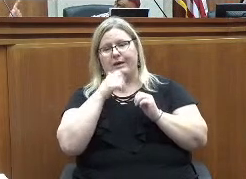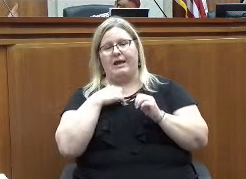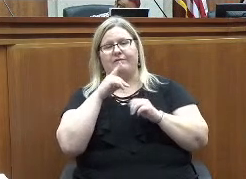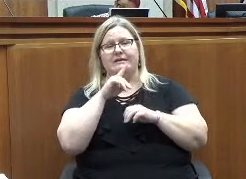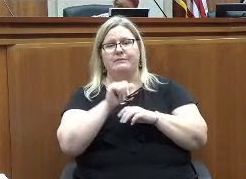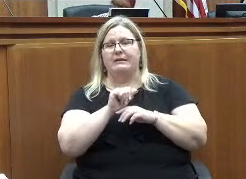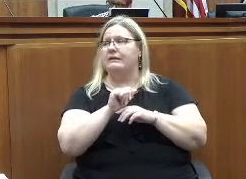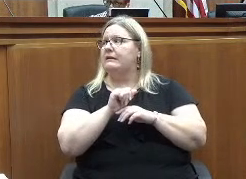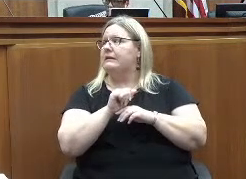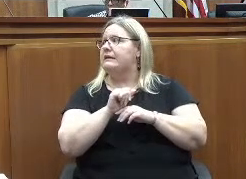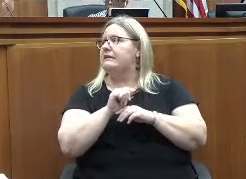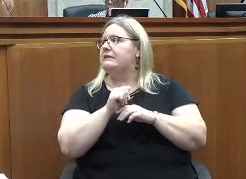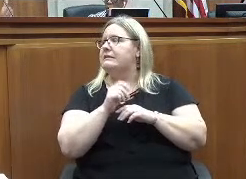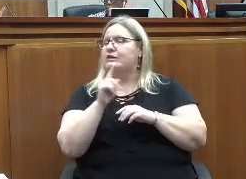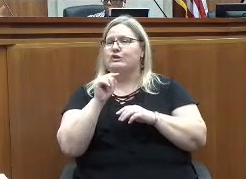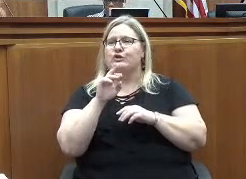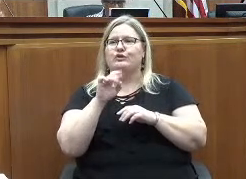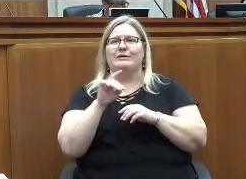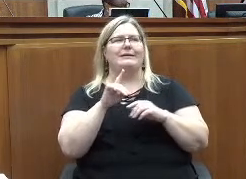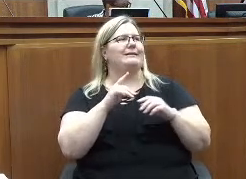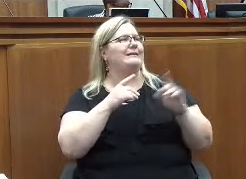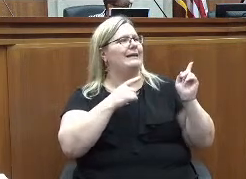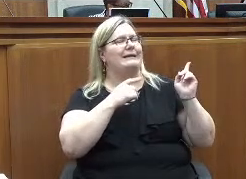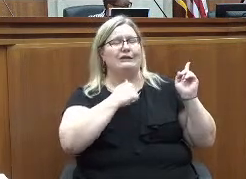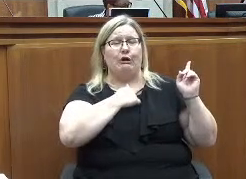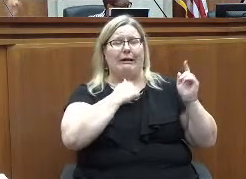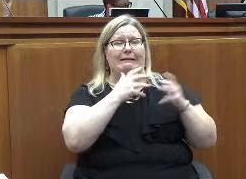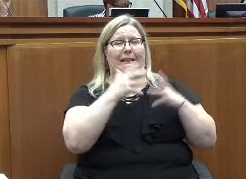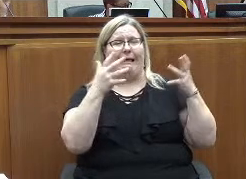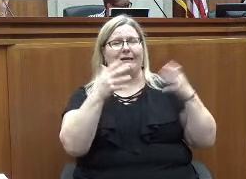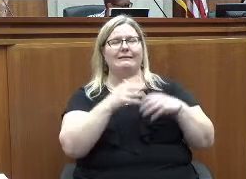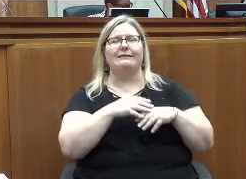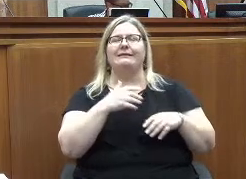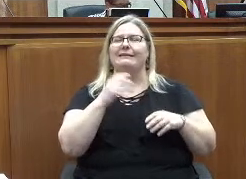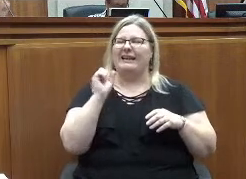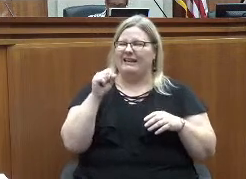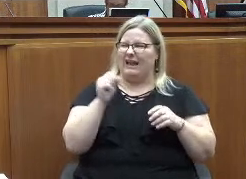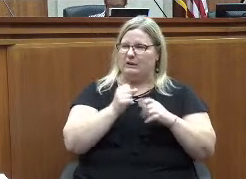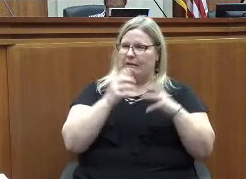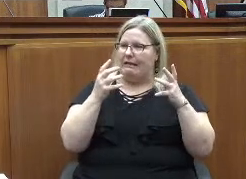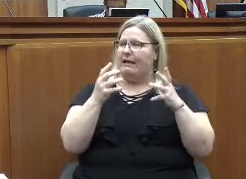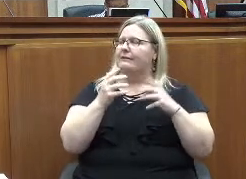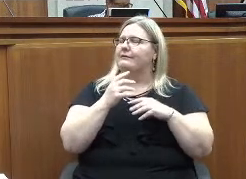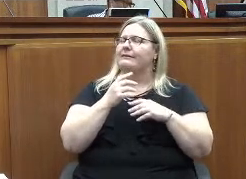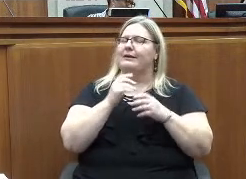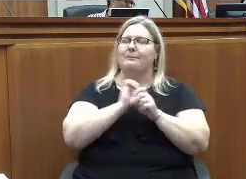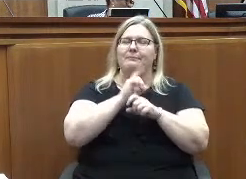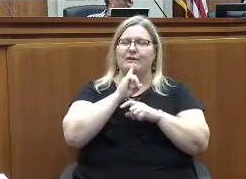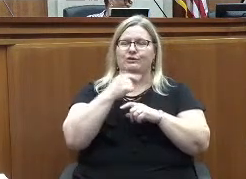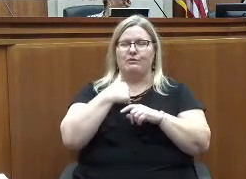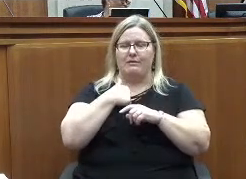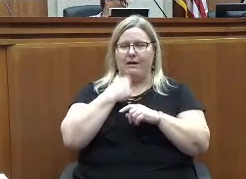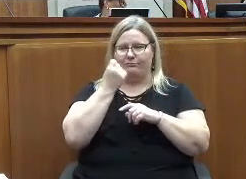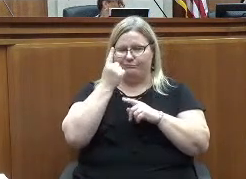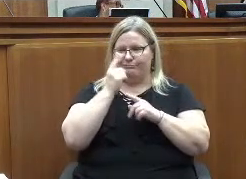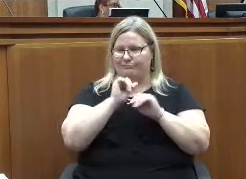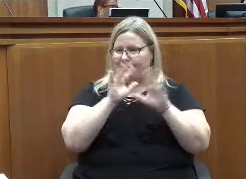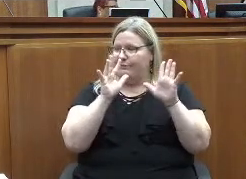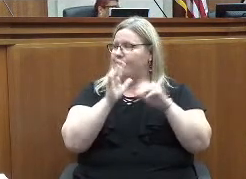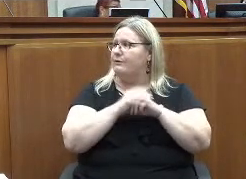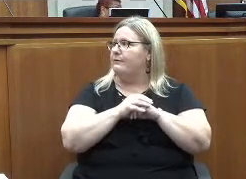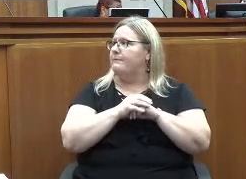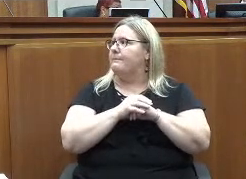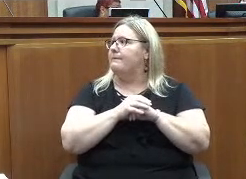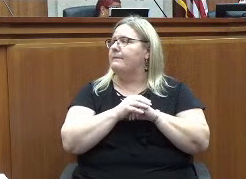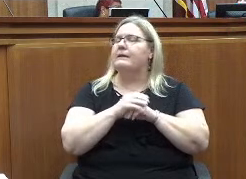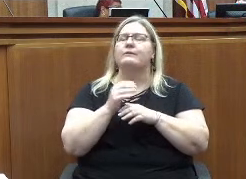I'm sorry, that was a lot. Yeah, it was a lot. I want to make sure I captured it correctly. So if you could help me out, just to make sure we understand what's on